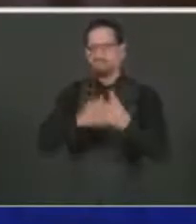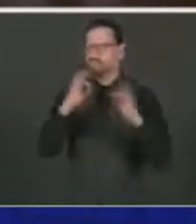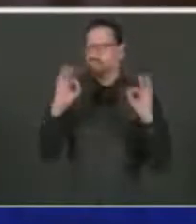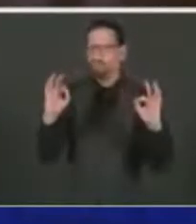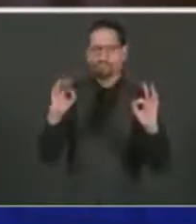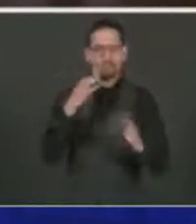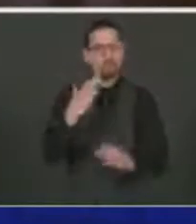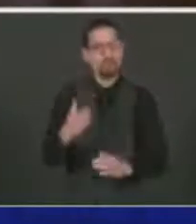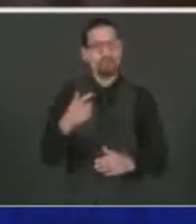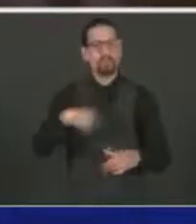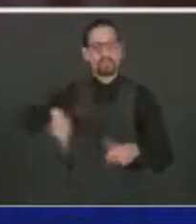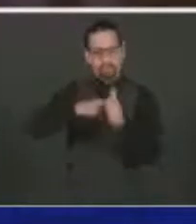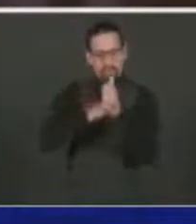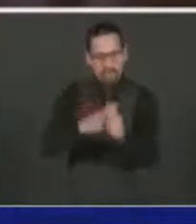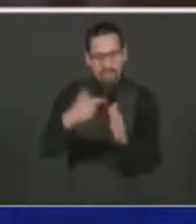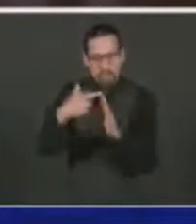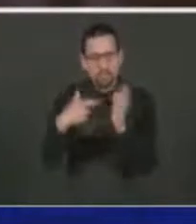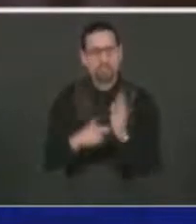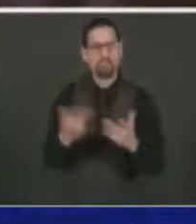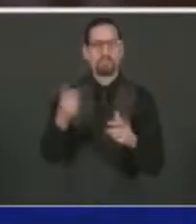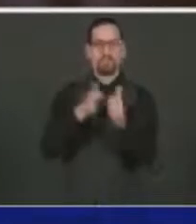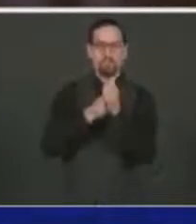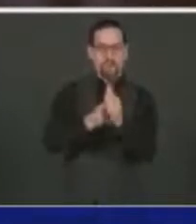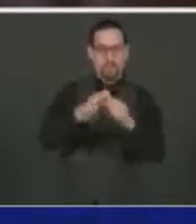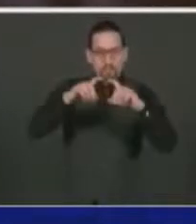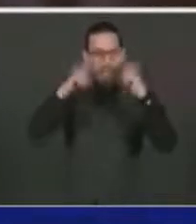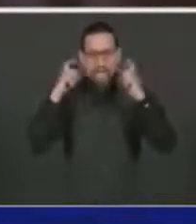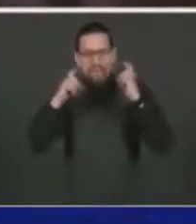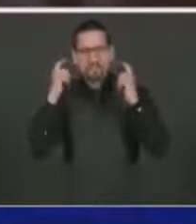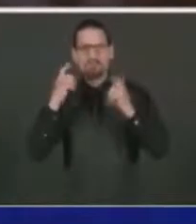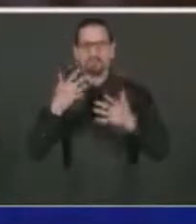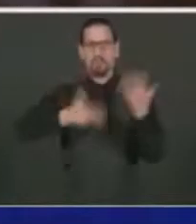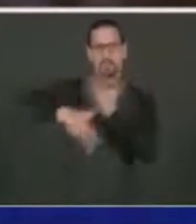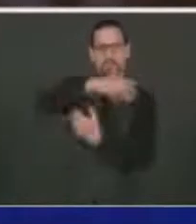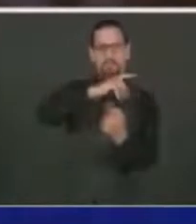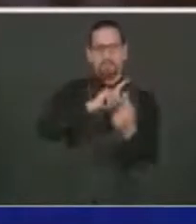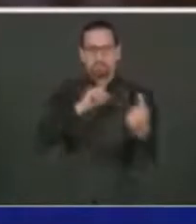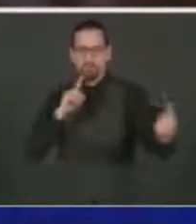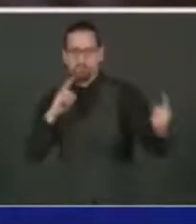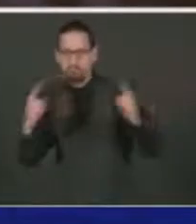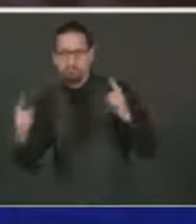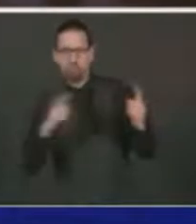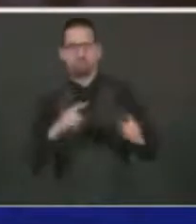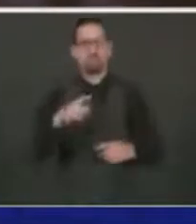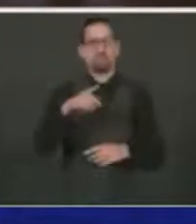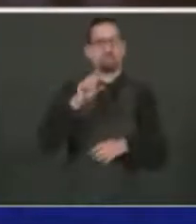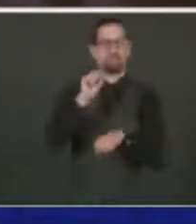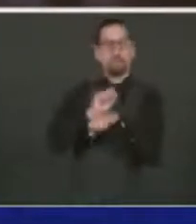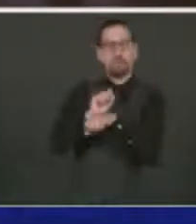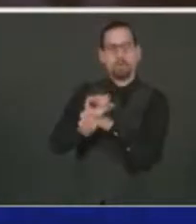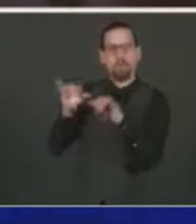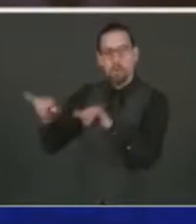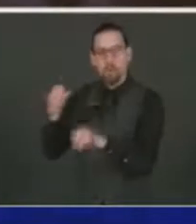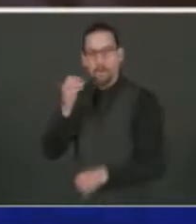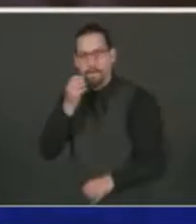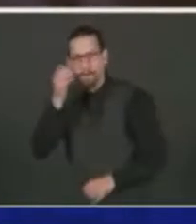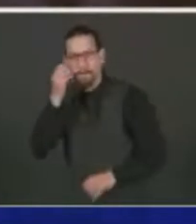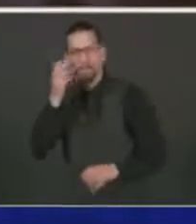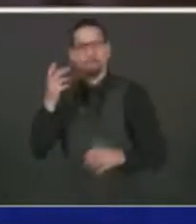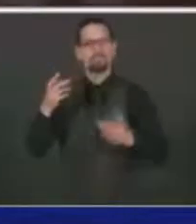rules, wearing masks, keeping 6 feet apart, not going into the office unless you have to, staying home if you're